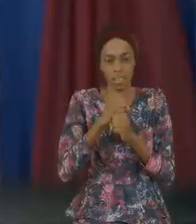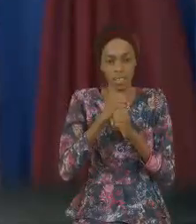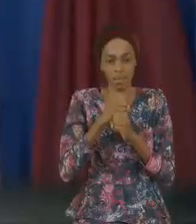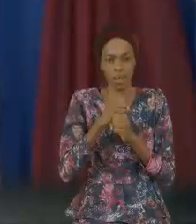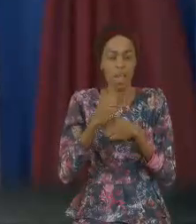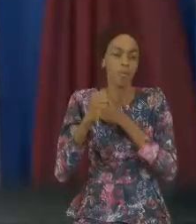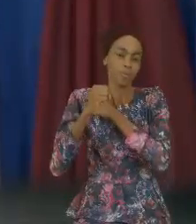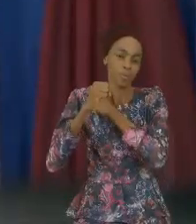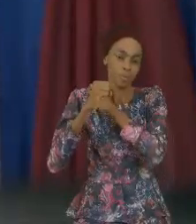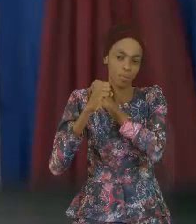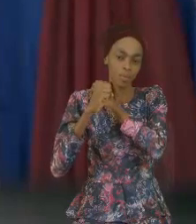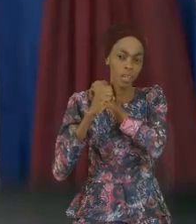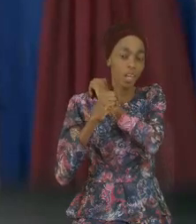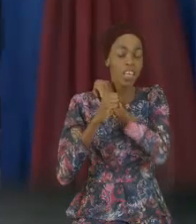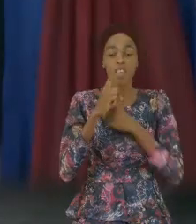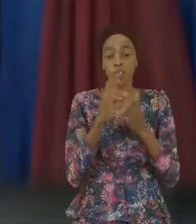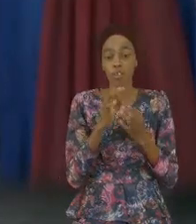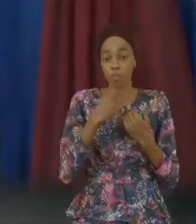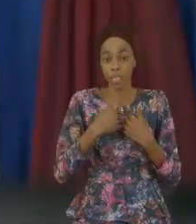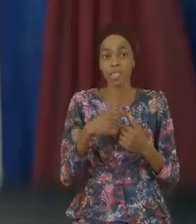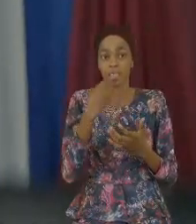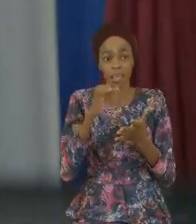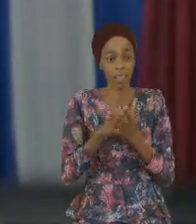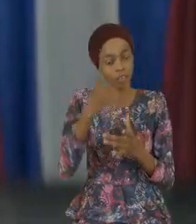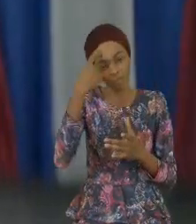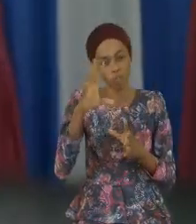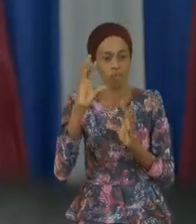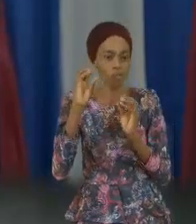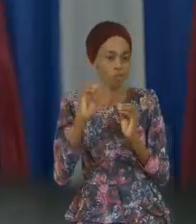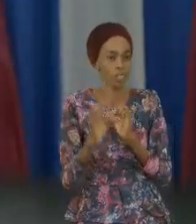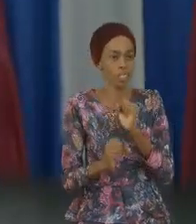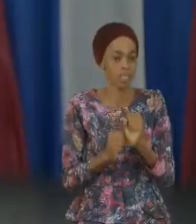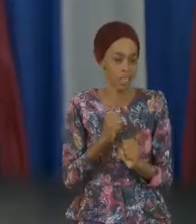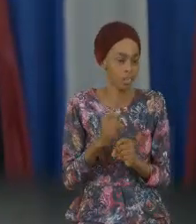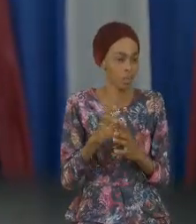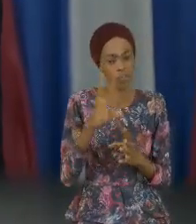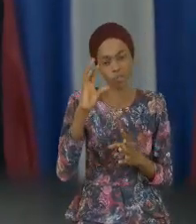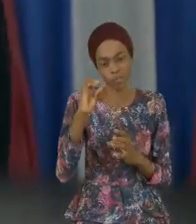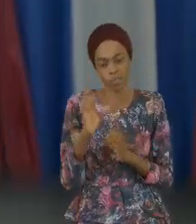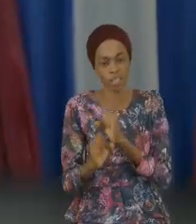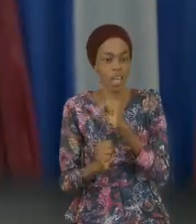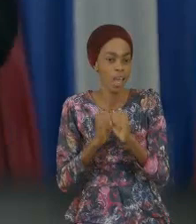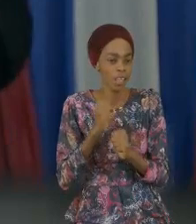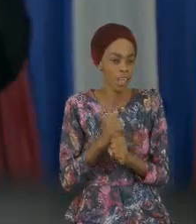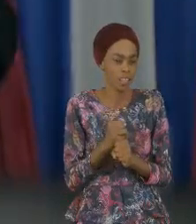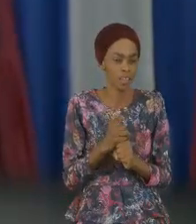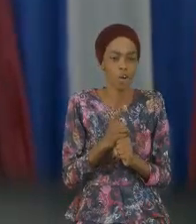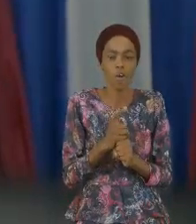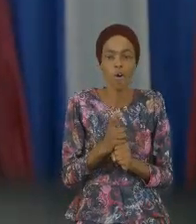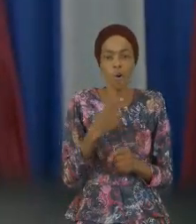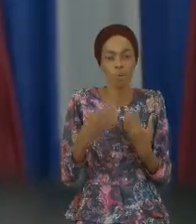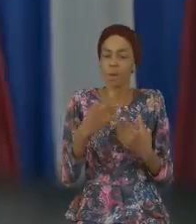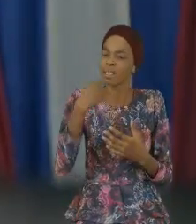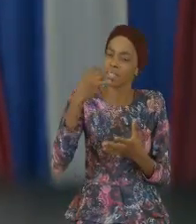for 40 years, if you've been saying that for 50 years, if you've been saying that for